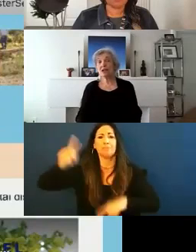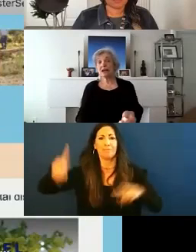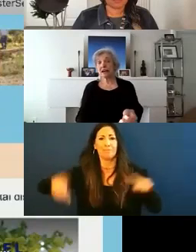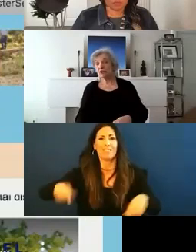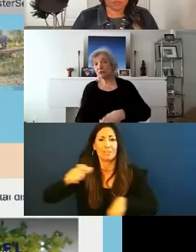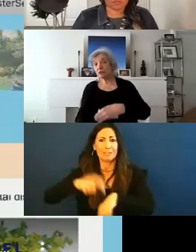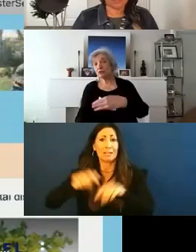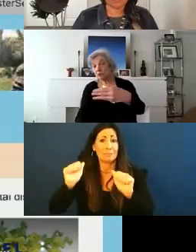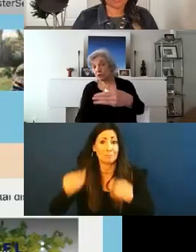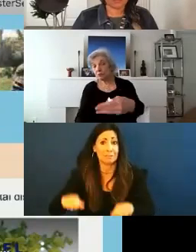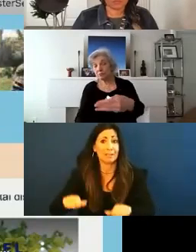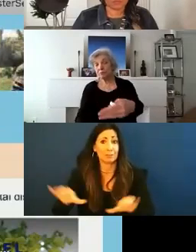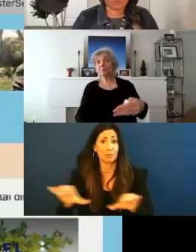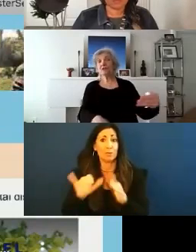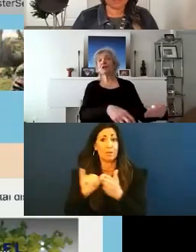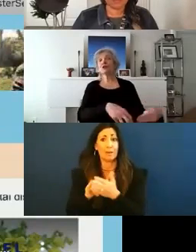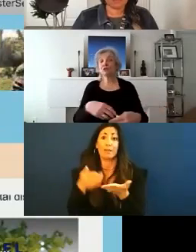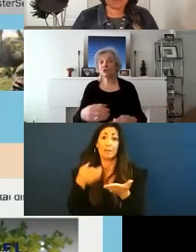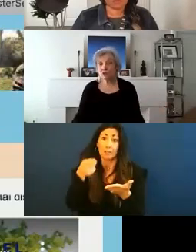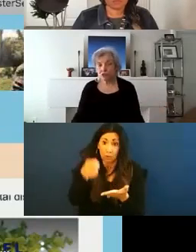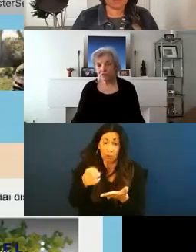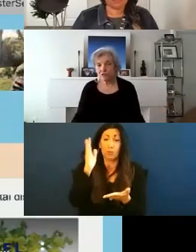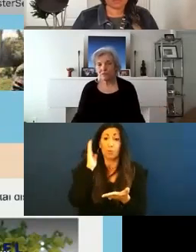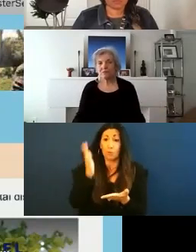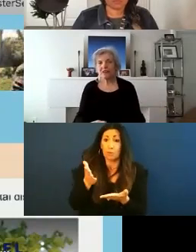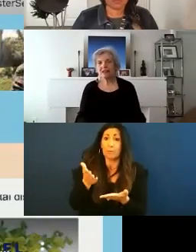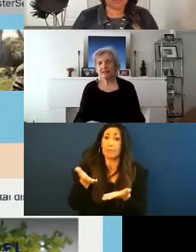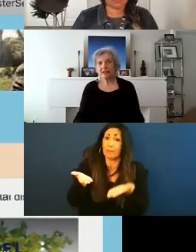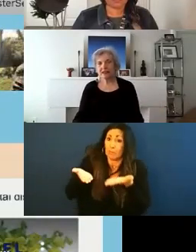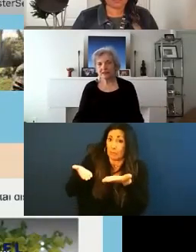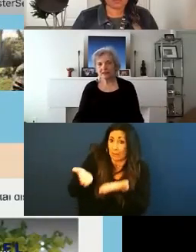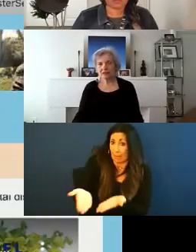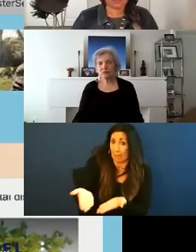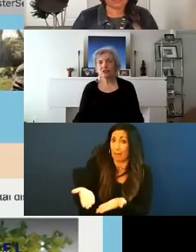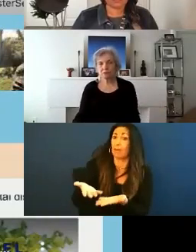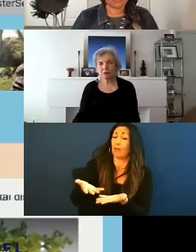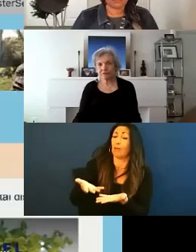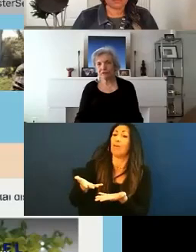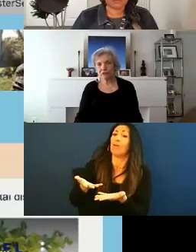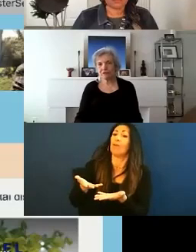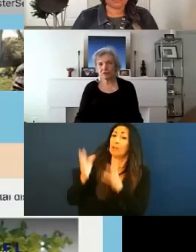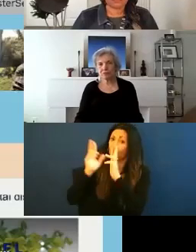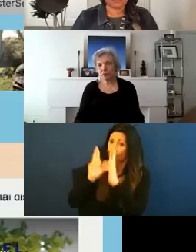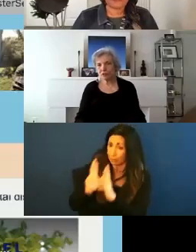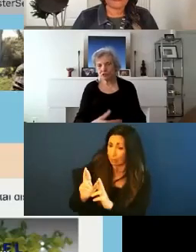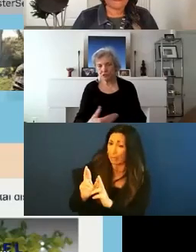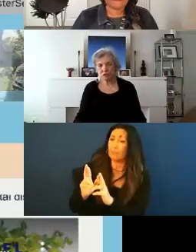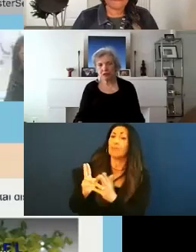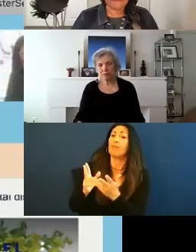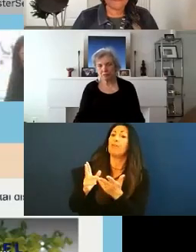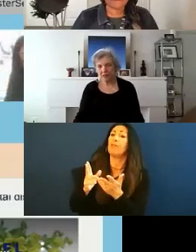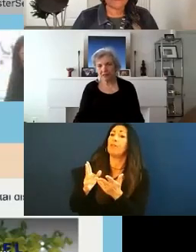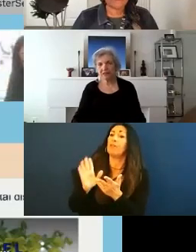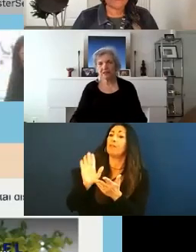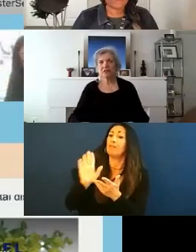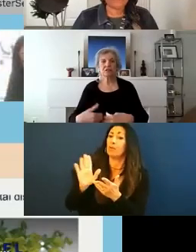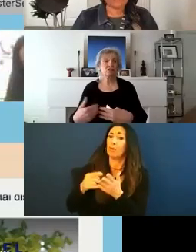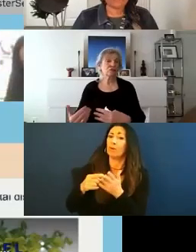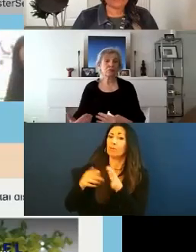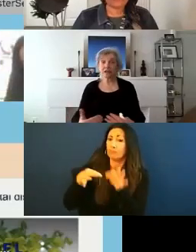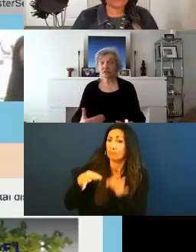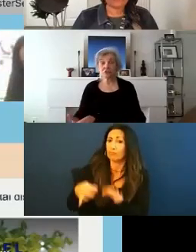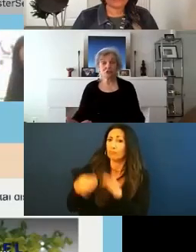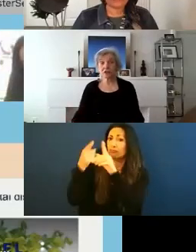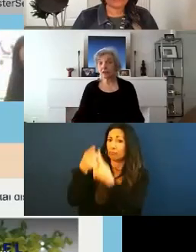times, and you will, be inclusive and yet respectful of the points that you may be making, and then